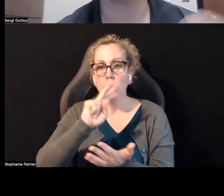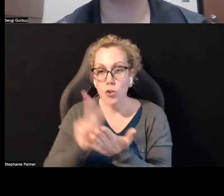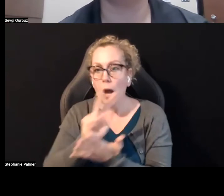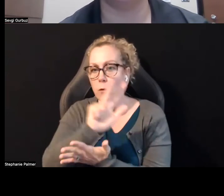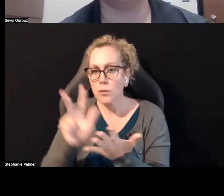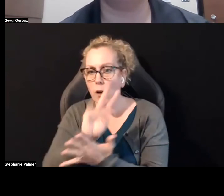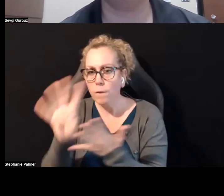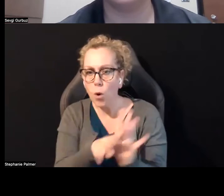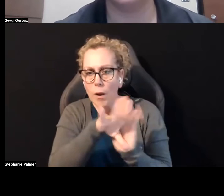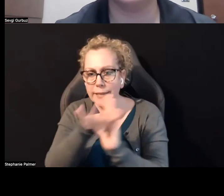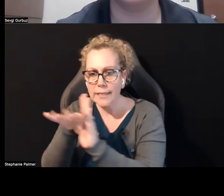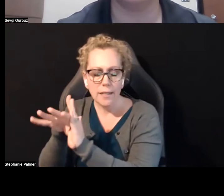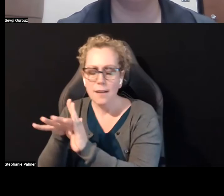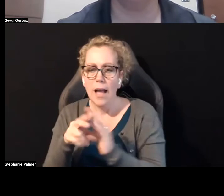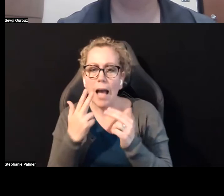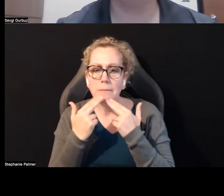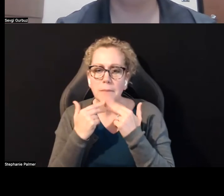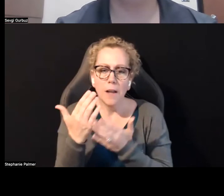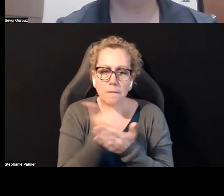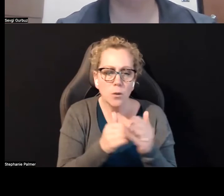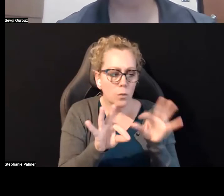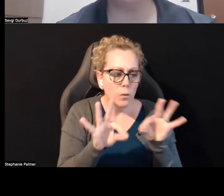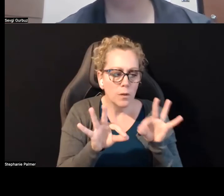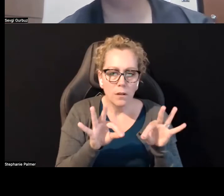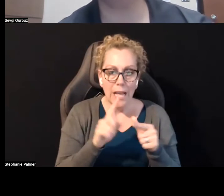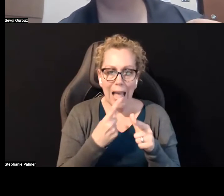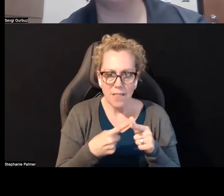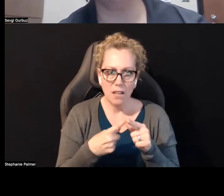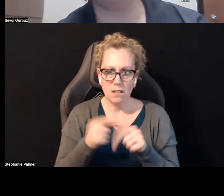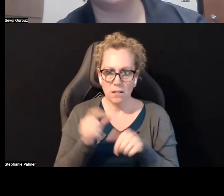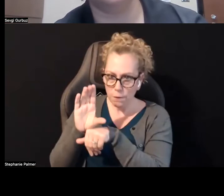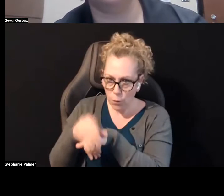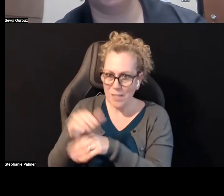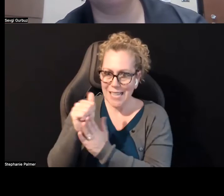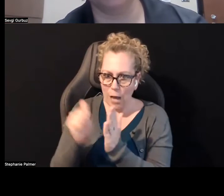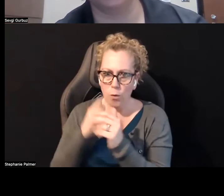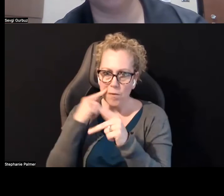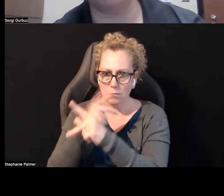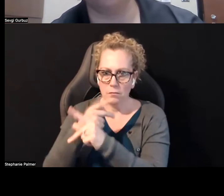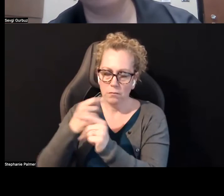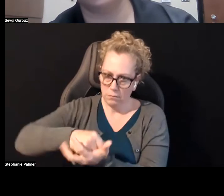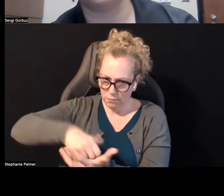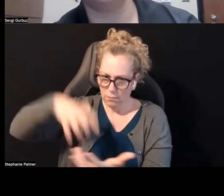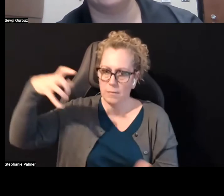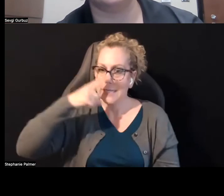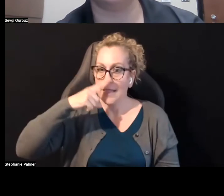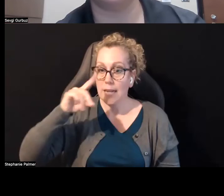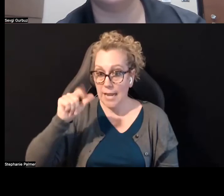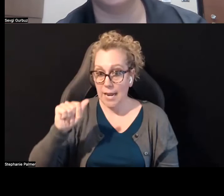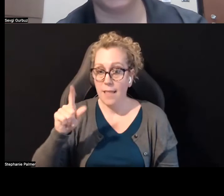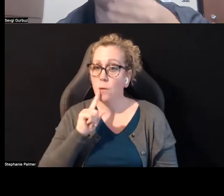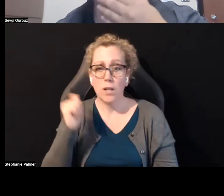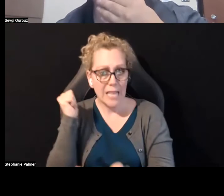and try to grow the data synthetically. This method has been very effective in improving our performance for